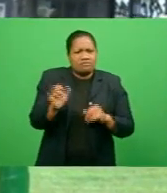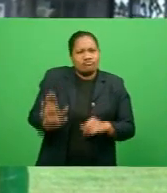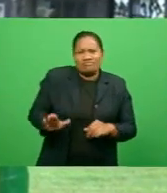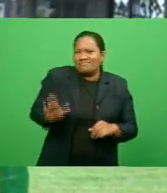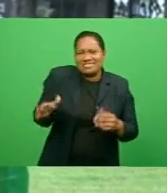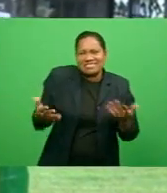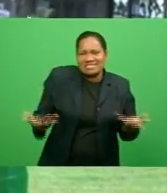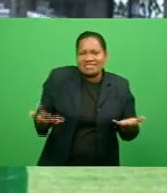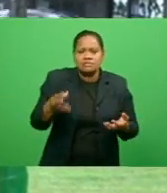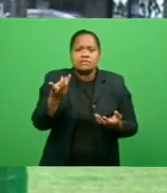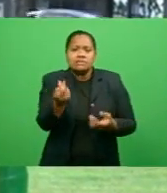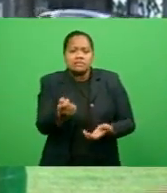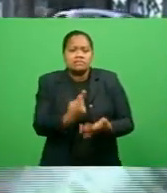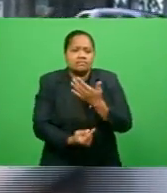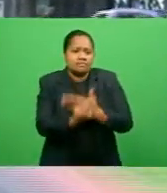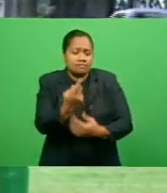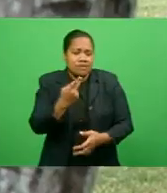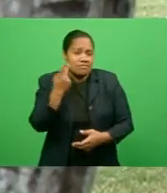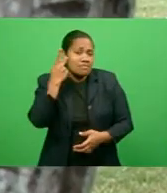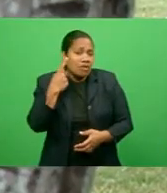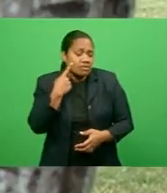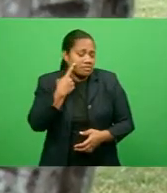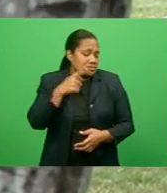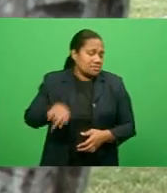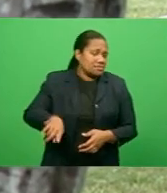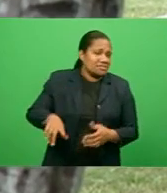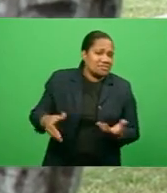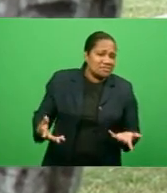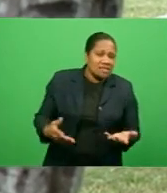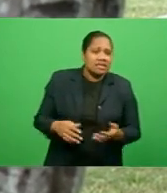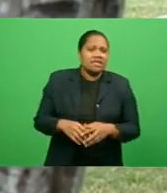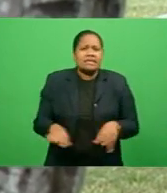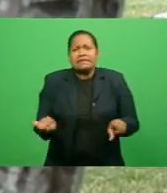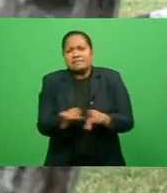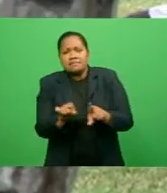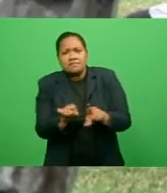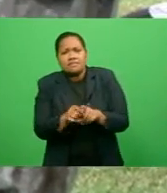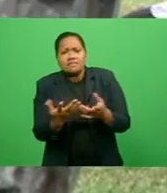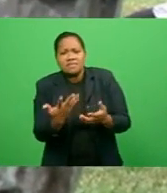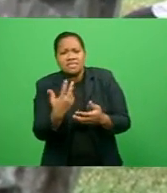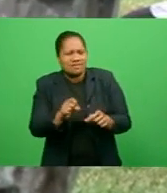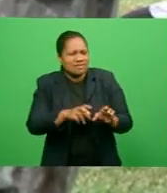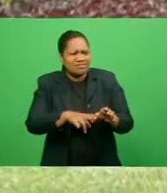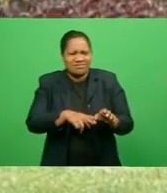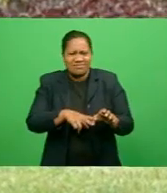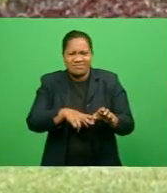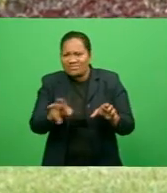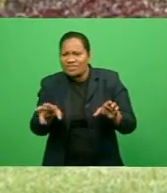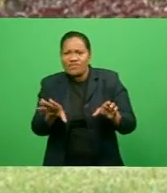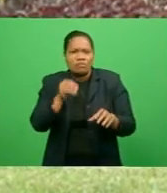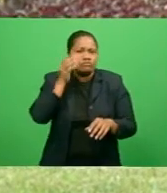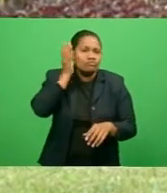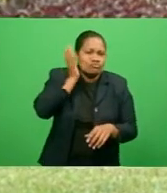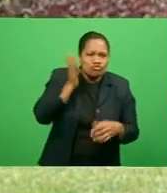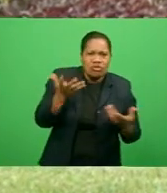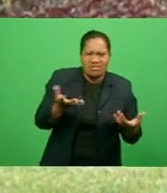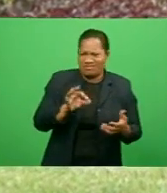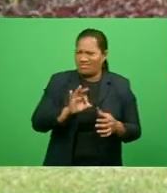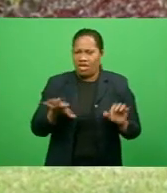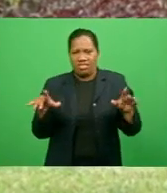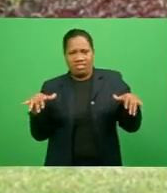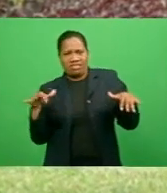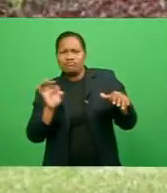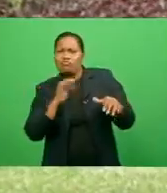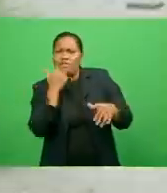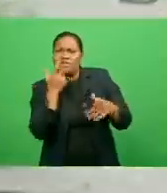by the parents. They're also facing, their school dropouts, so they don't have much to do, and they're looking for